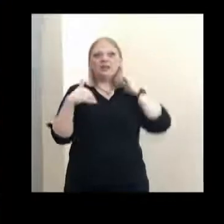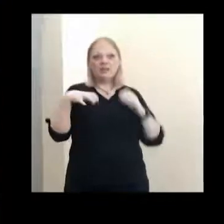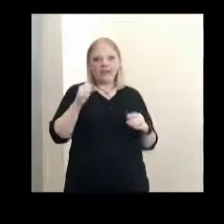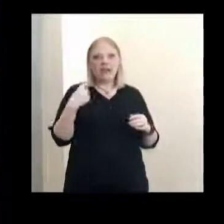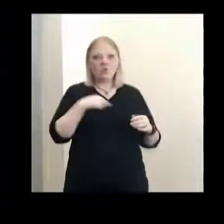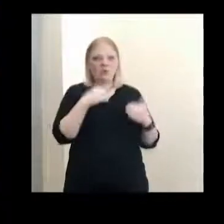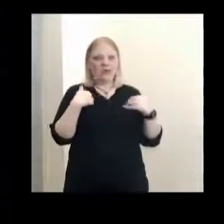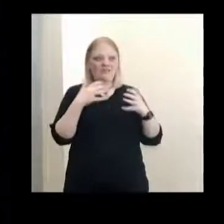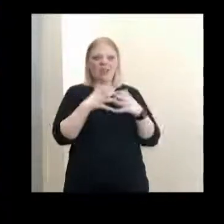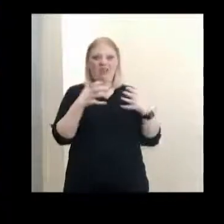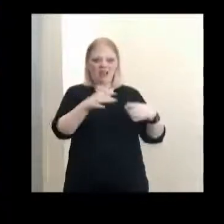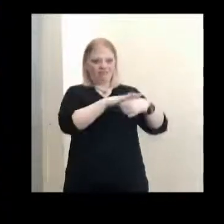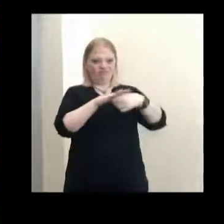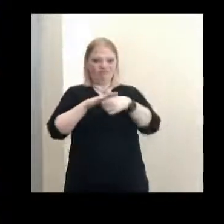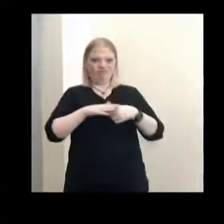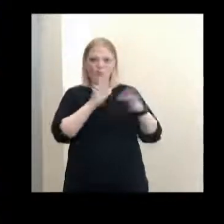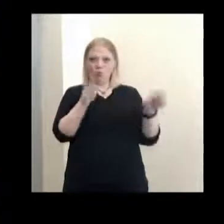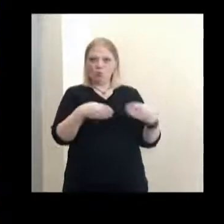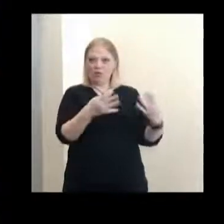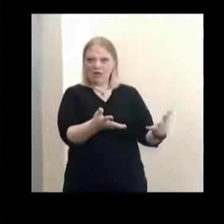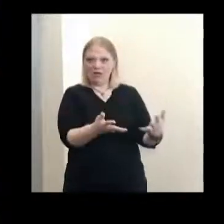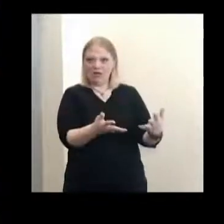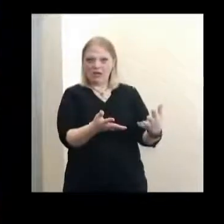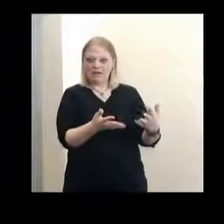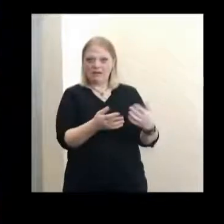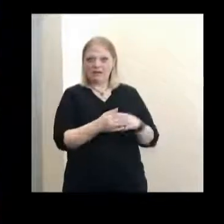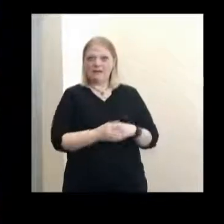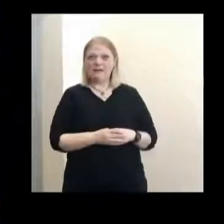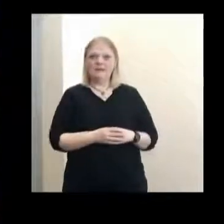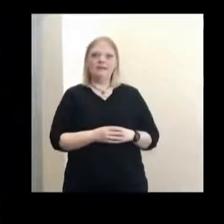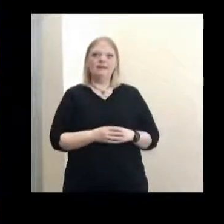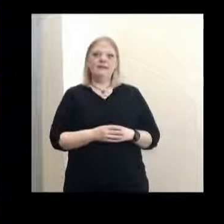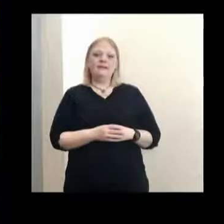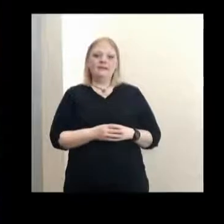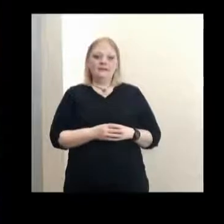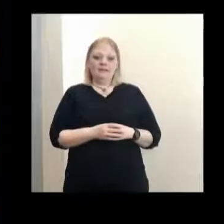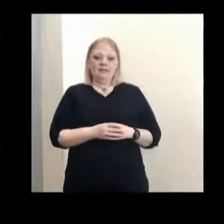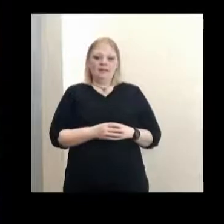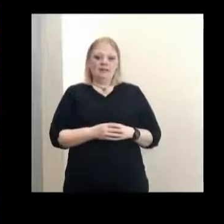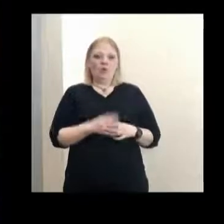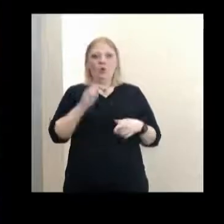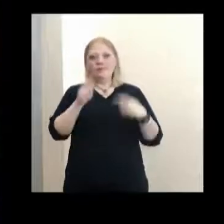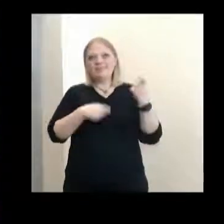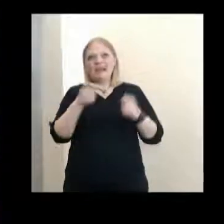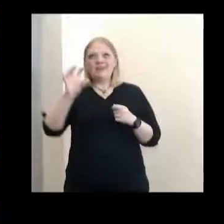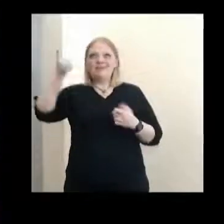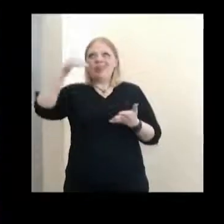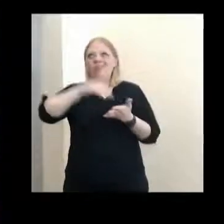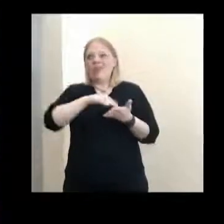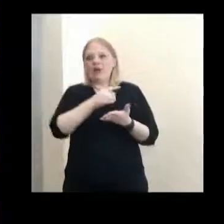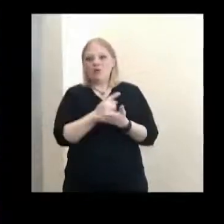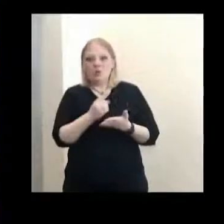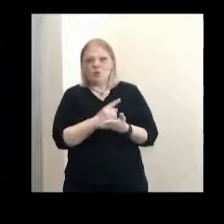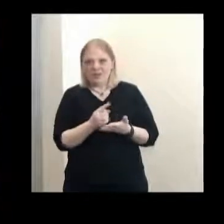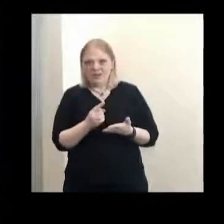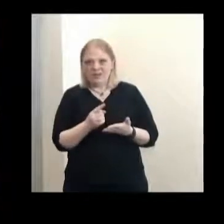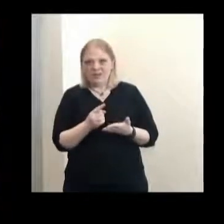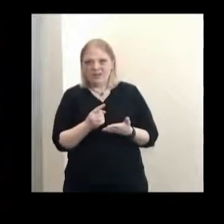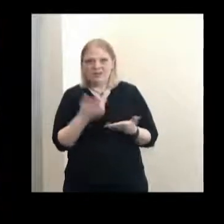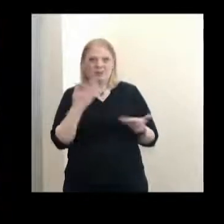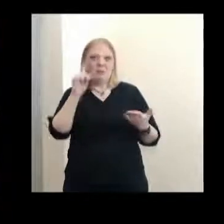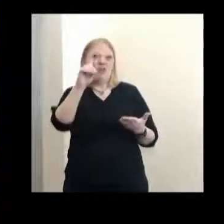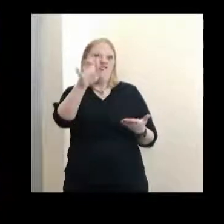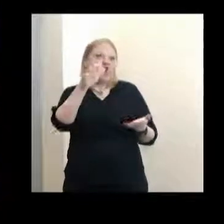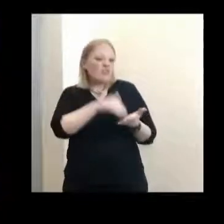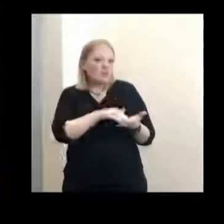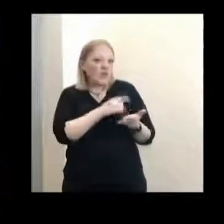County that are providing it, if we are, instead of getting as a community 10,000 doses a week, but we're getting 100,000 doses a